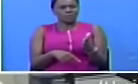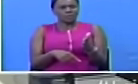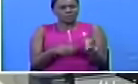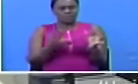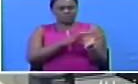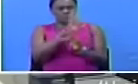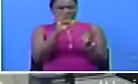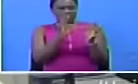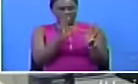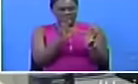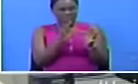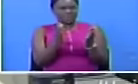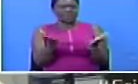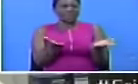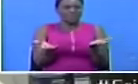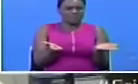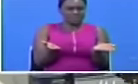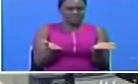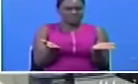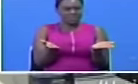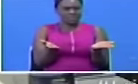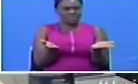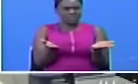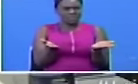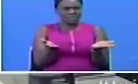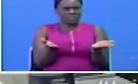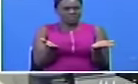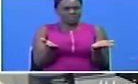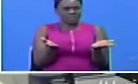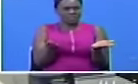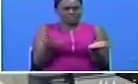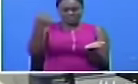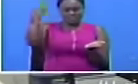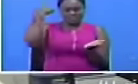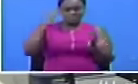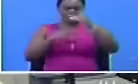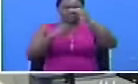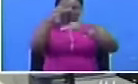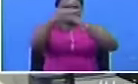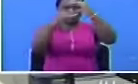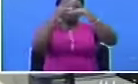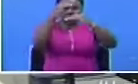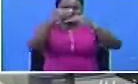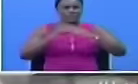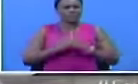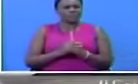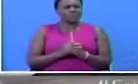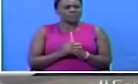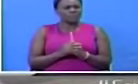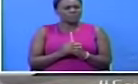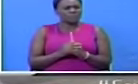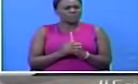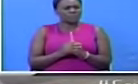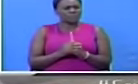buffet, buffet service. So it is behind us there on the patio. So we'll let the ladies serve